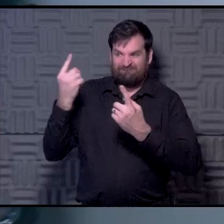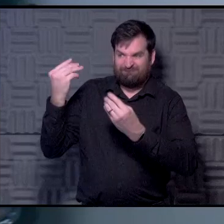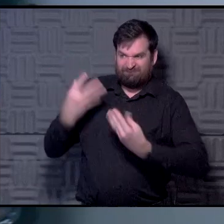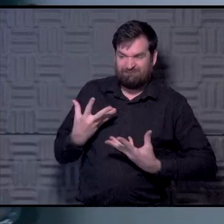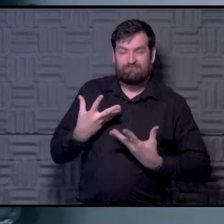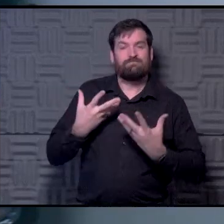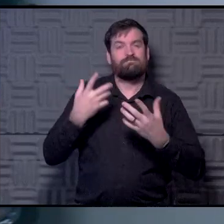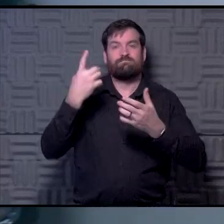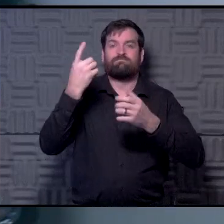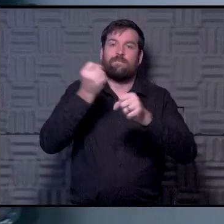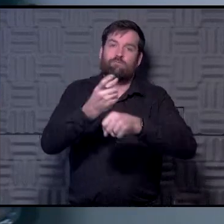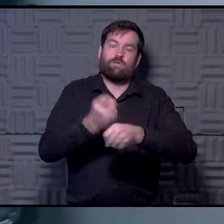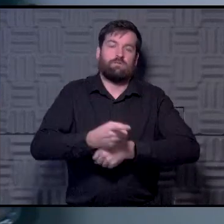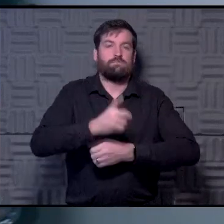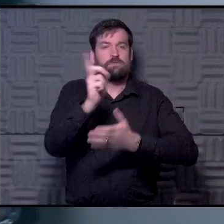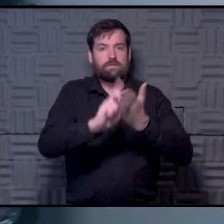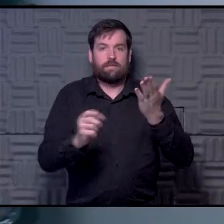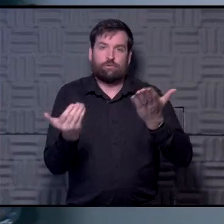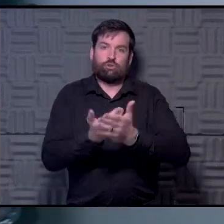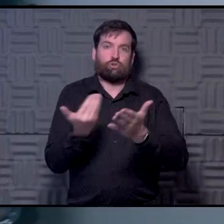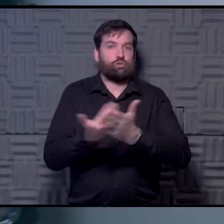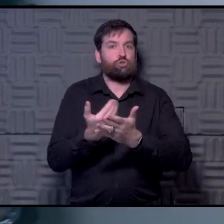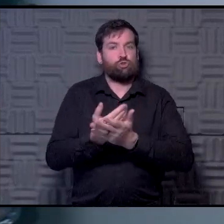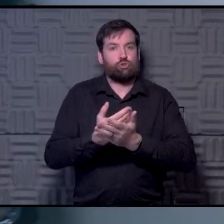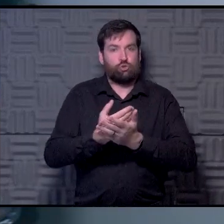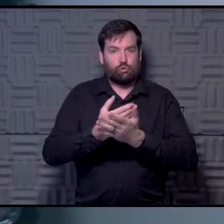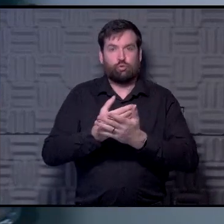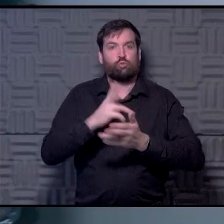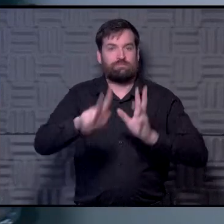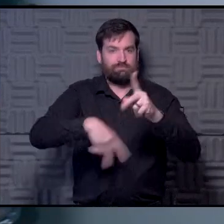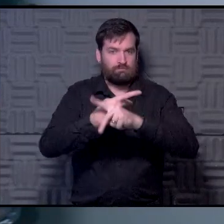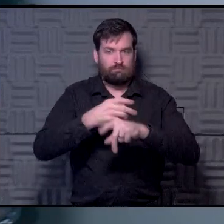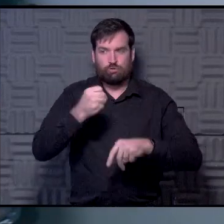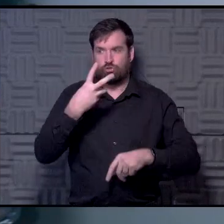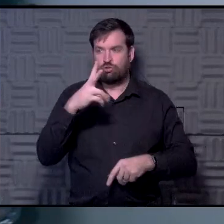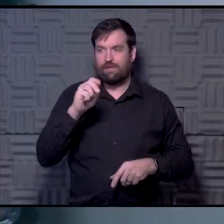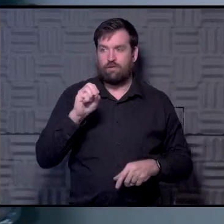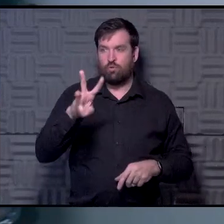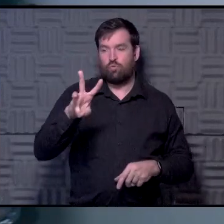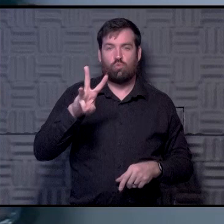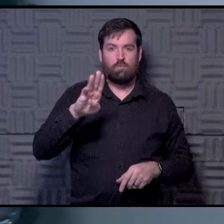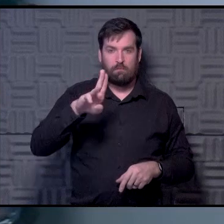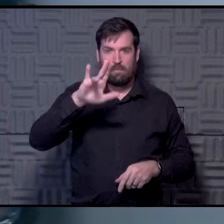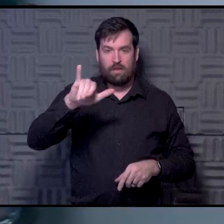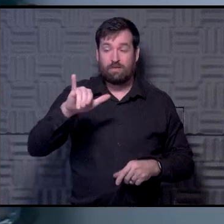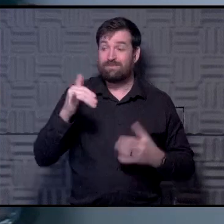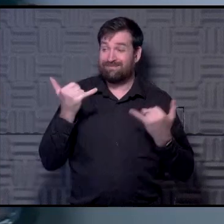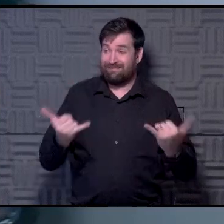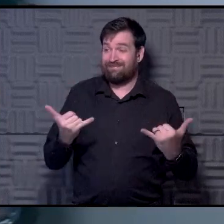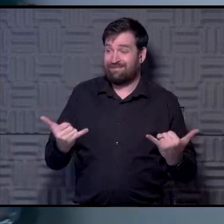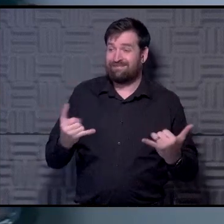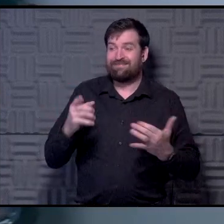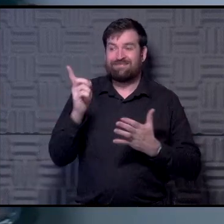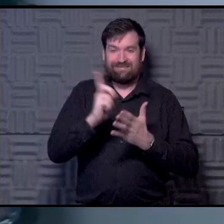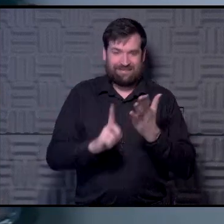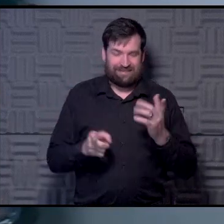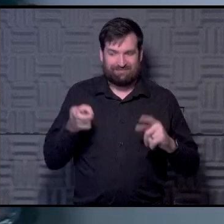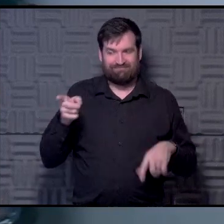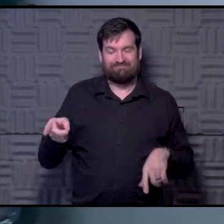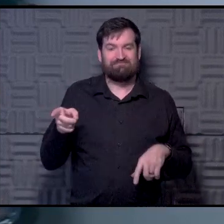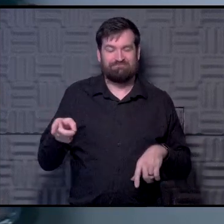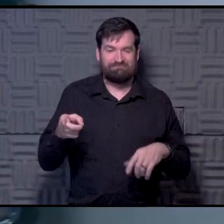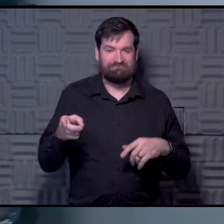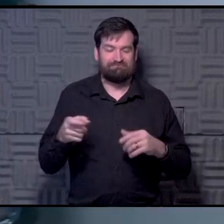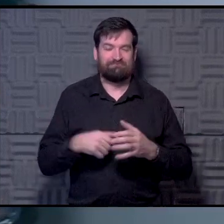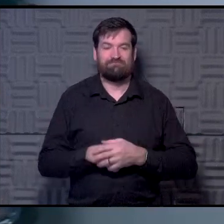we design and develop a new line of Shadow Buddies. And this year I decided to design the Courageous Crew, which consists of